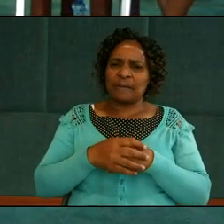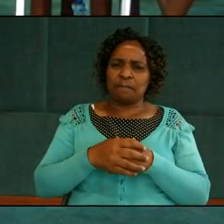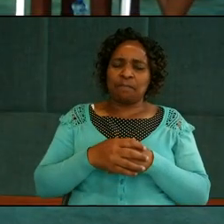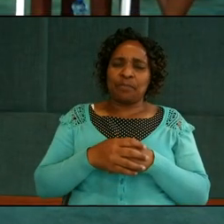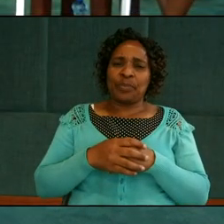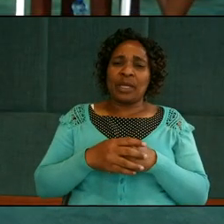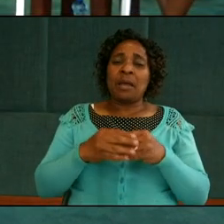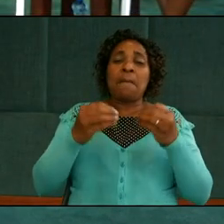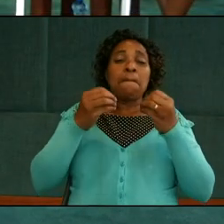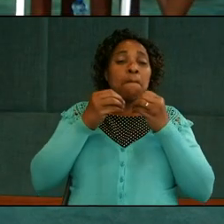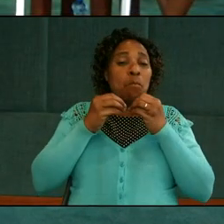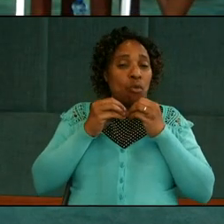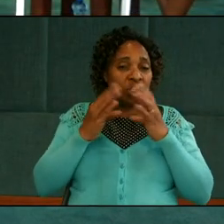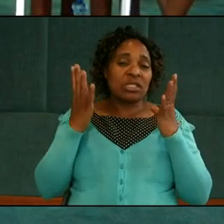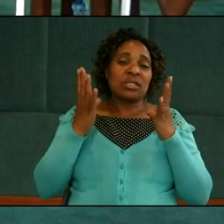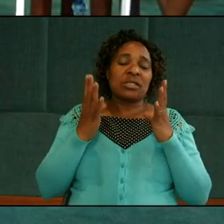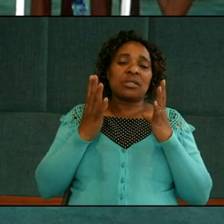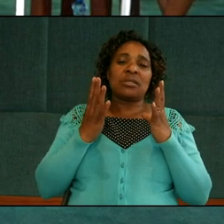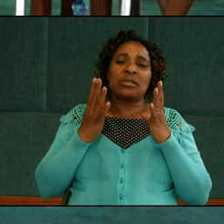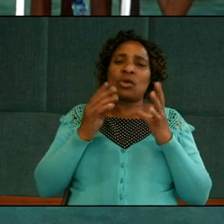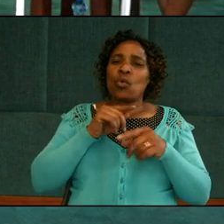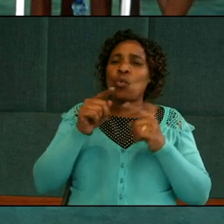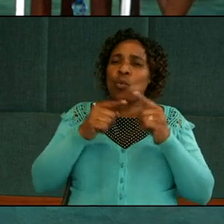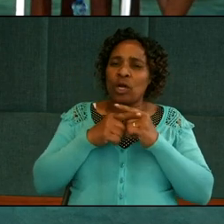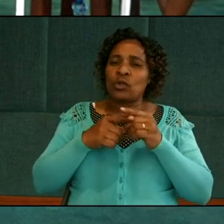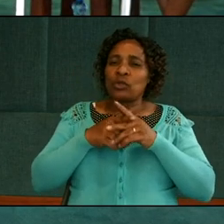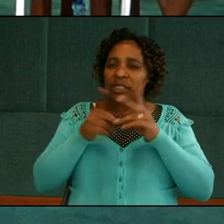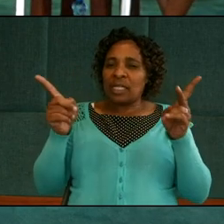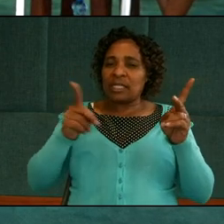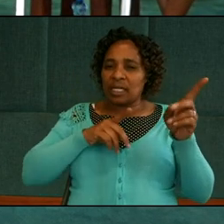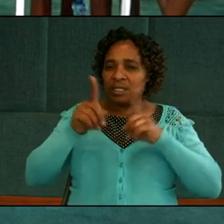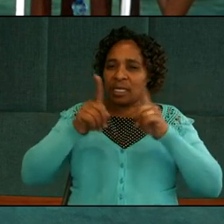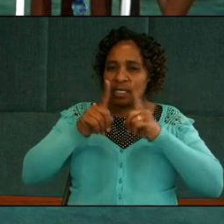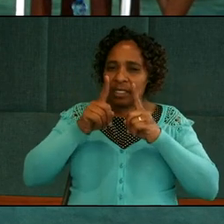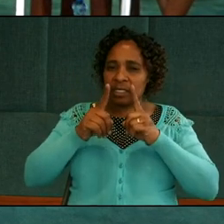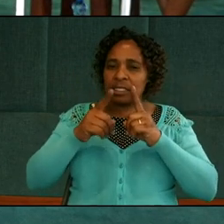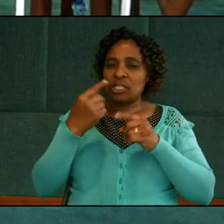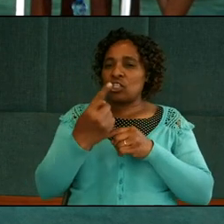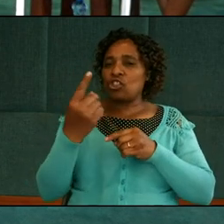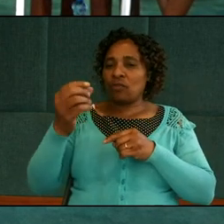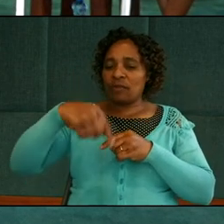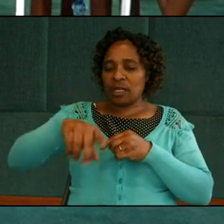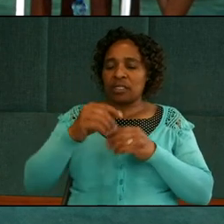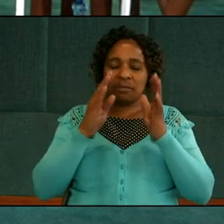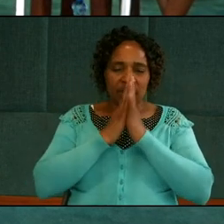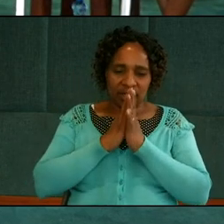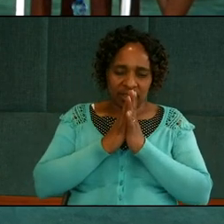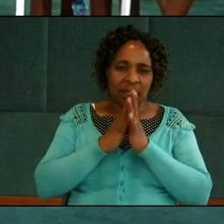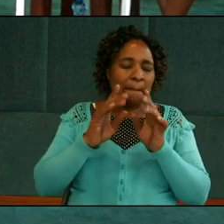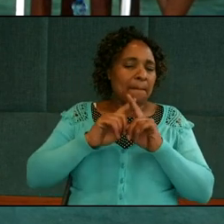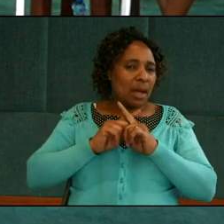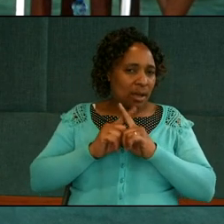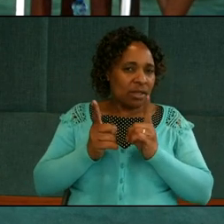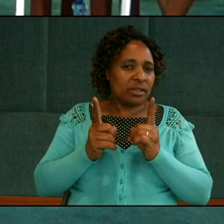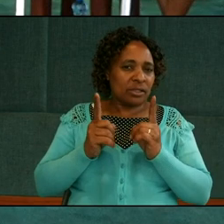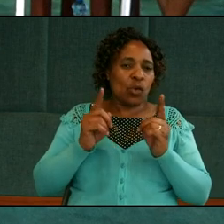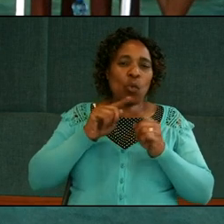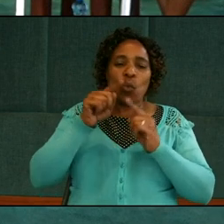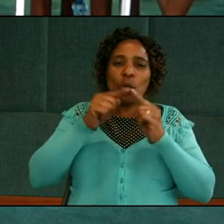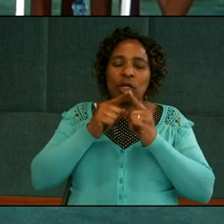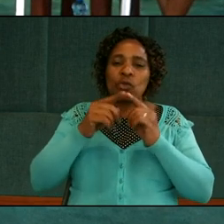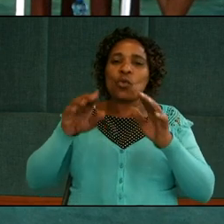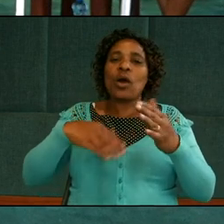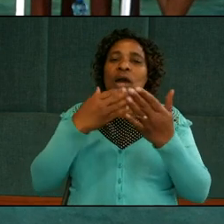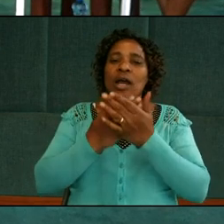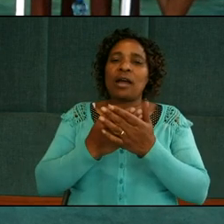So mostly when you start a journey, everyone prays. Yes. But when you arrive